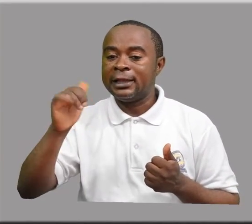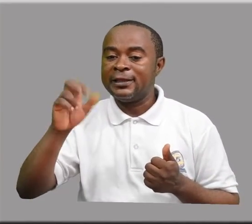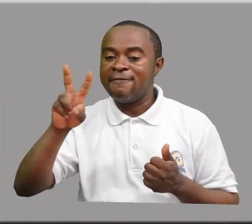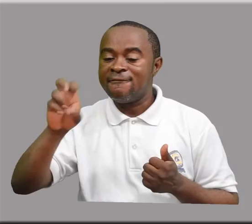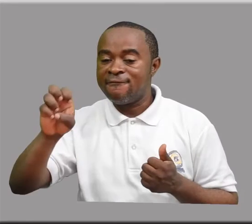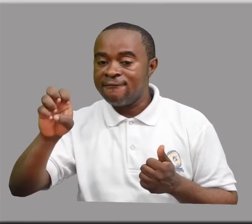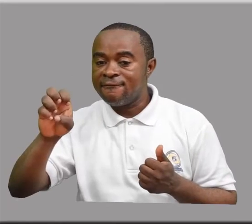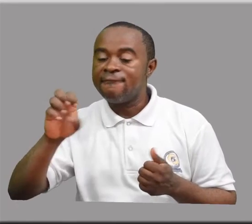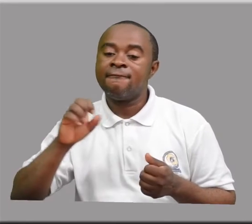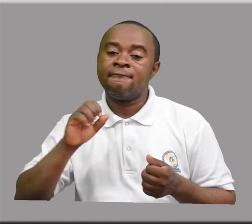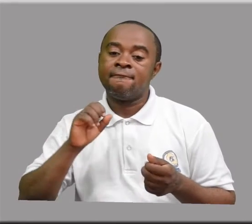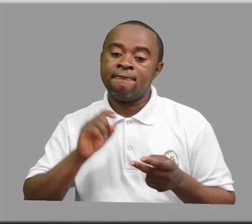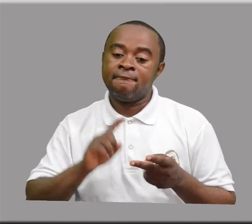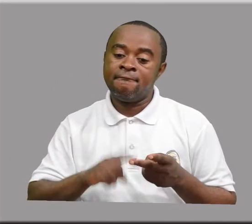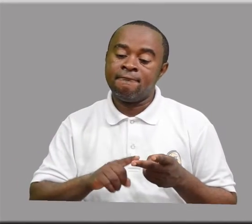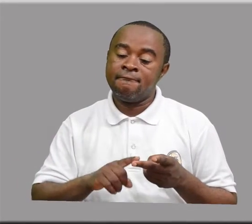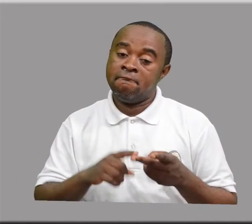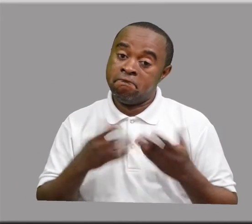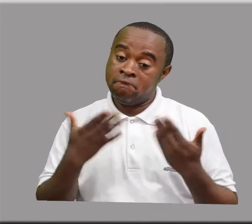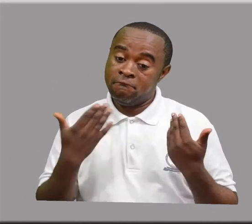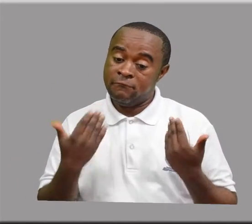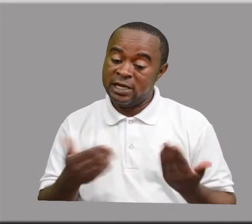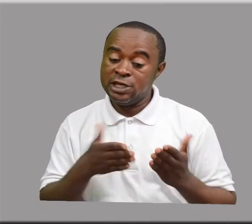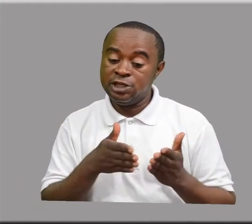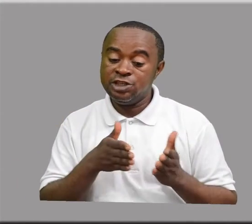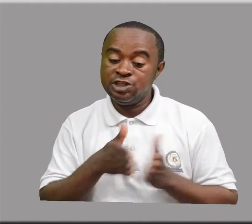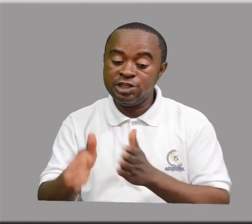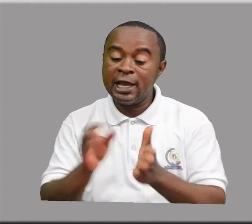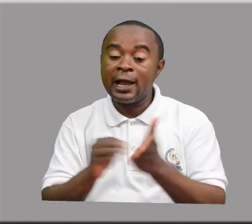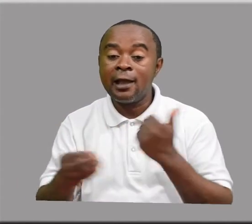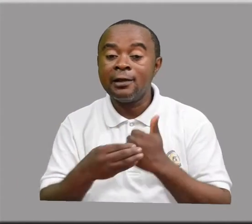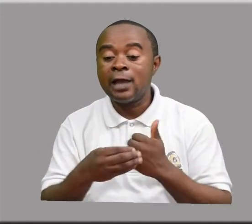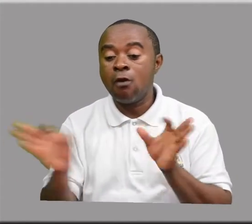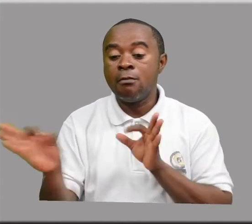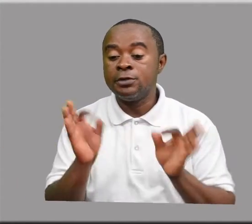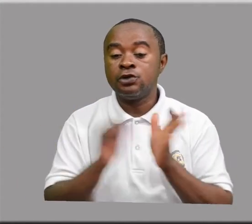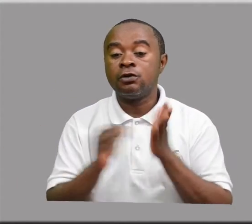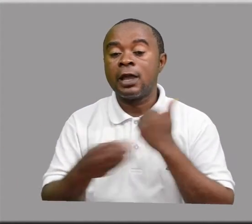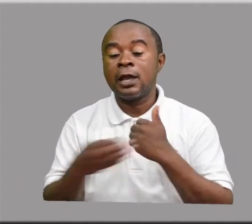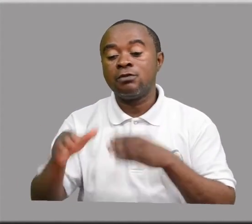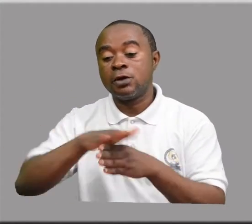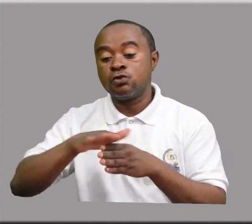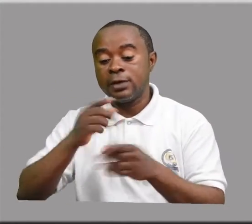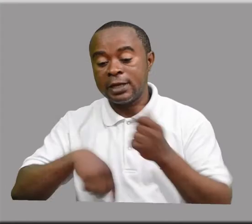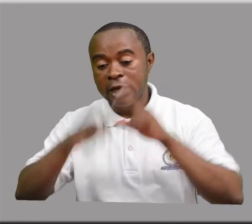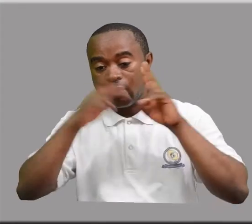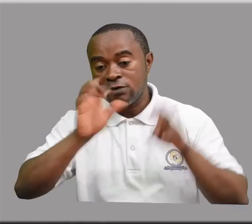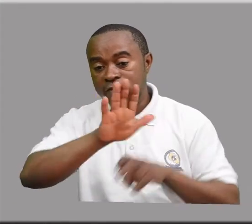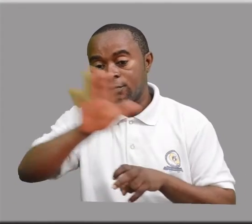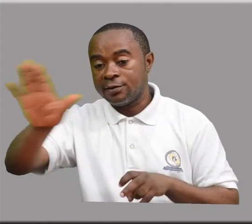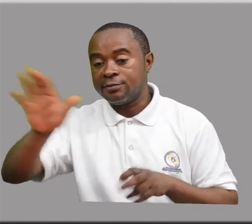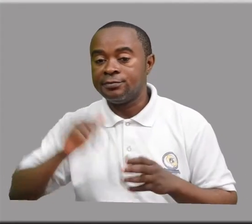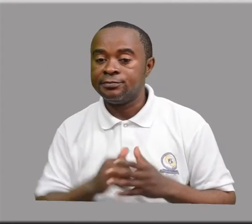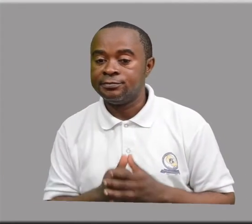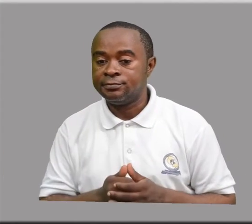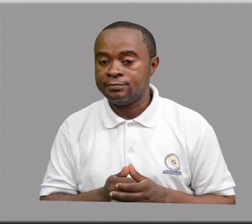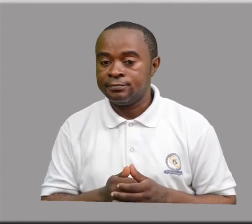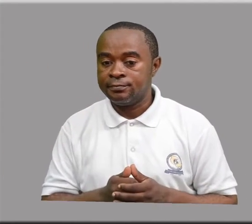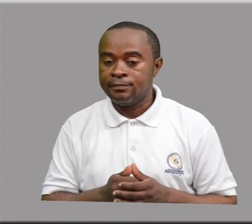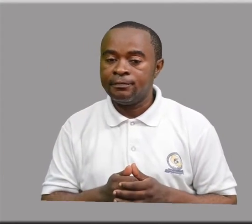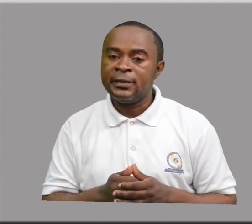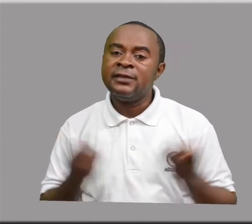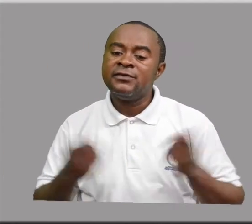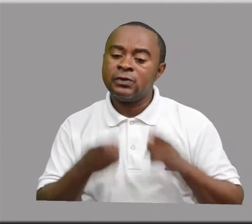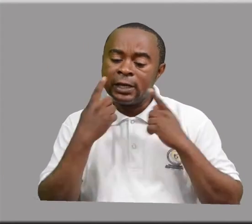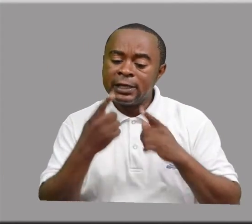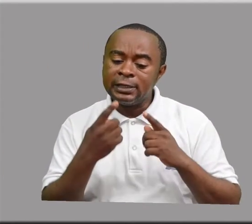use narratives, and so on and so forth? And who will be involved in that research? What are the